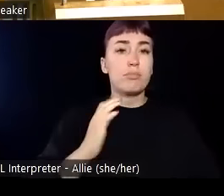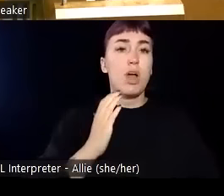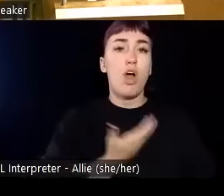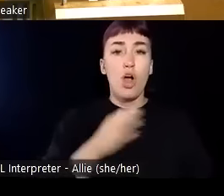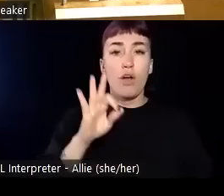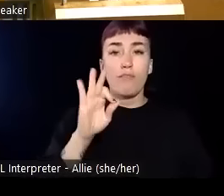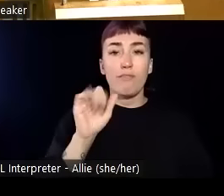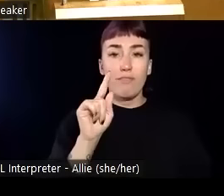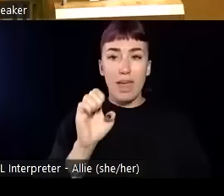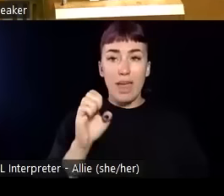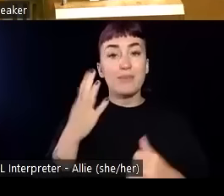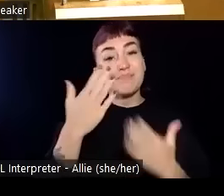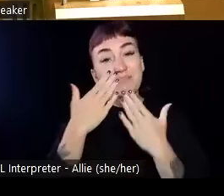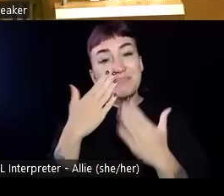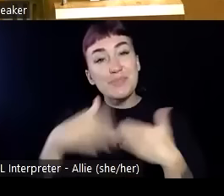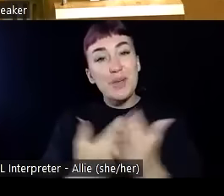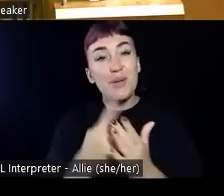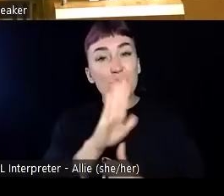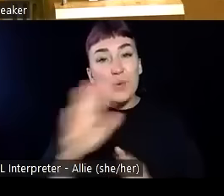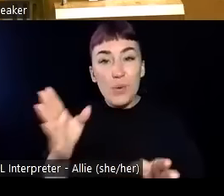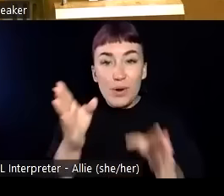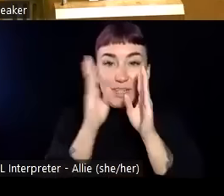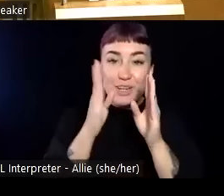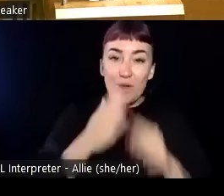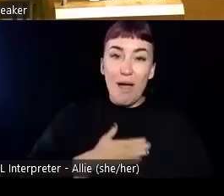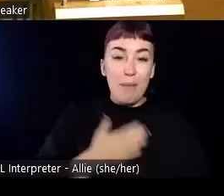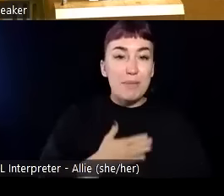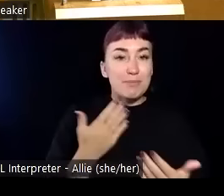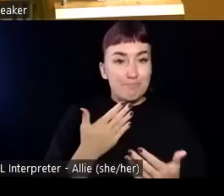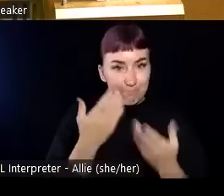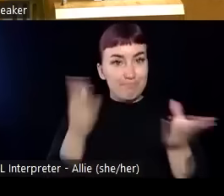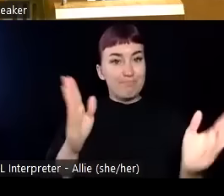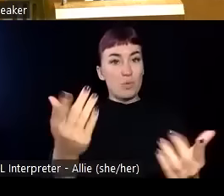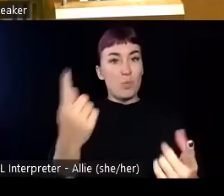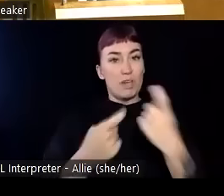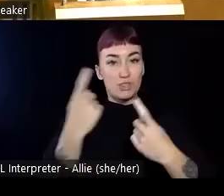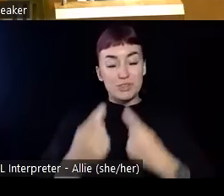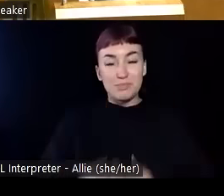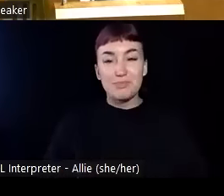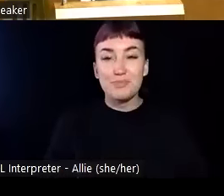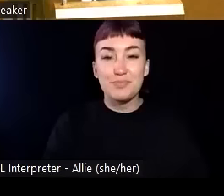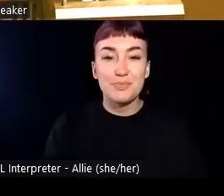that, I would like to thank you all for your attention, and I'm happy to take questions.